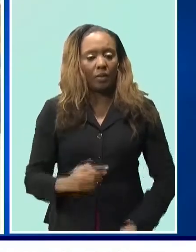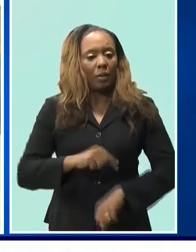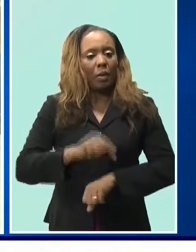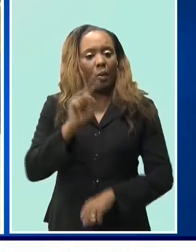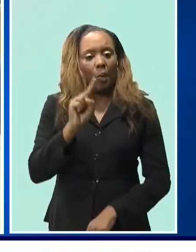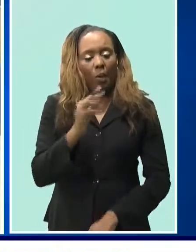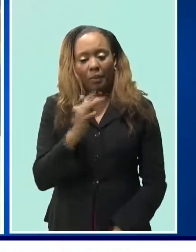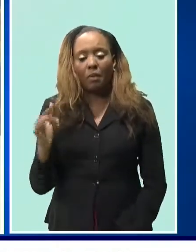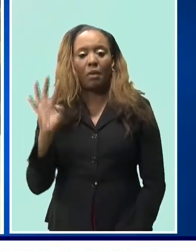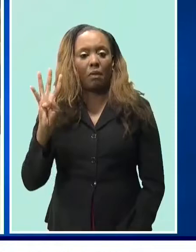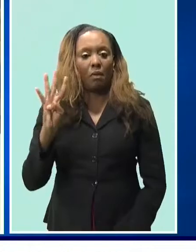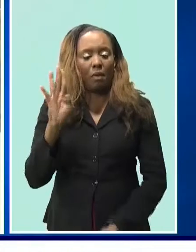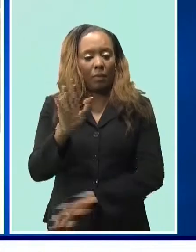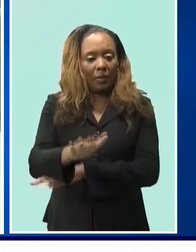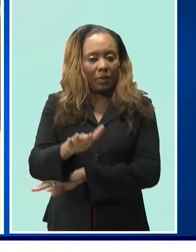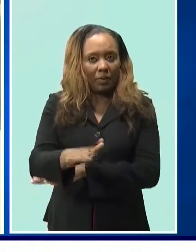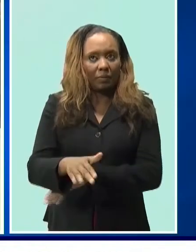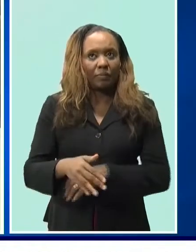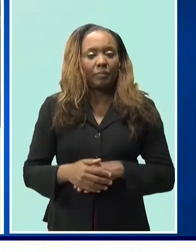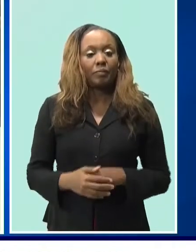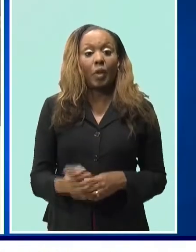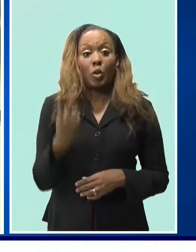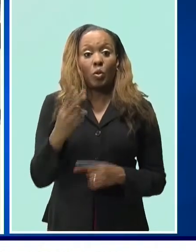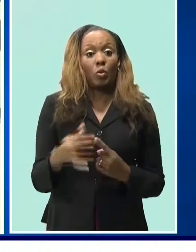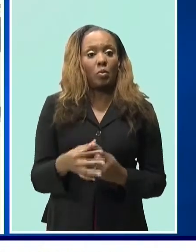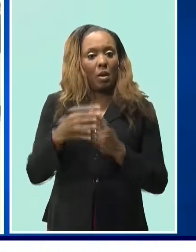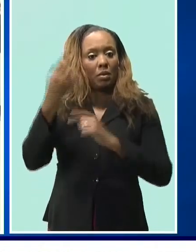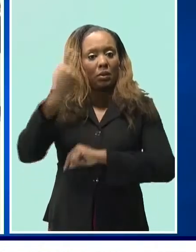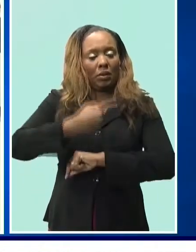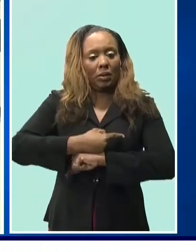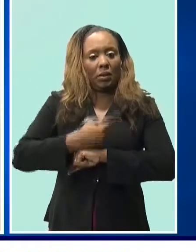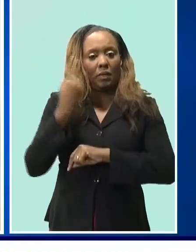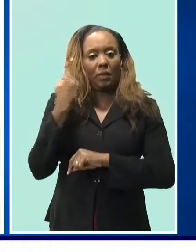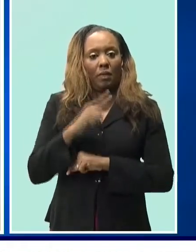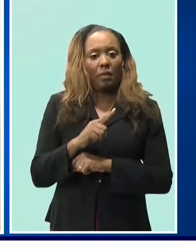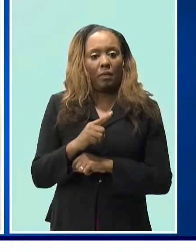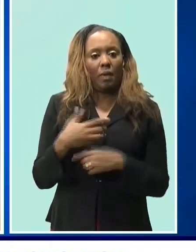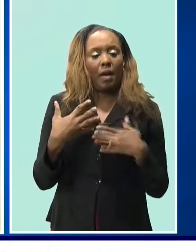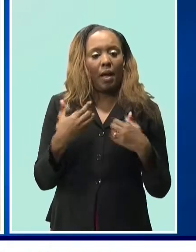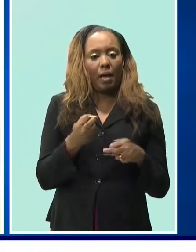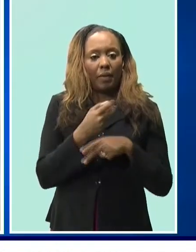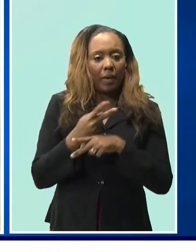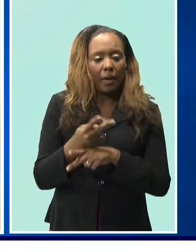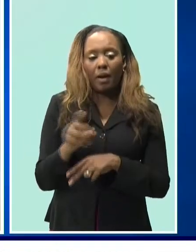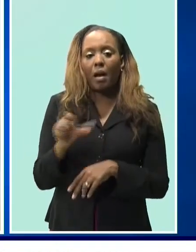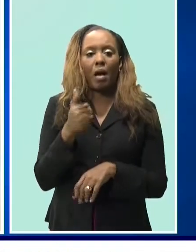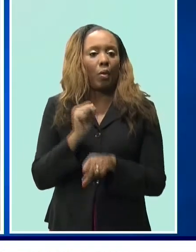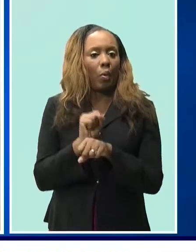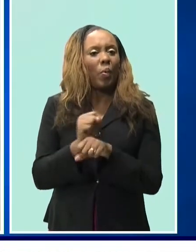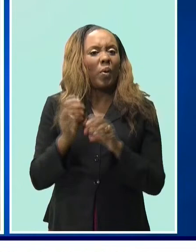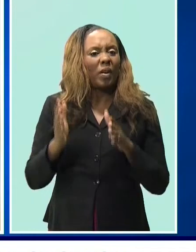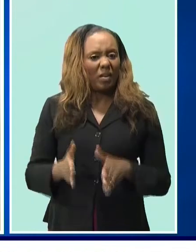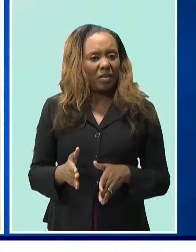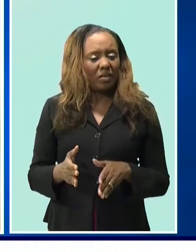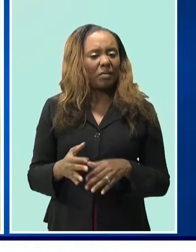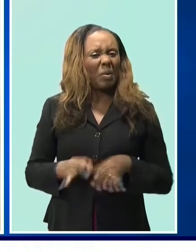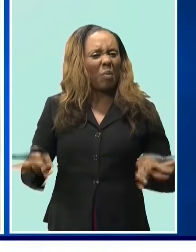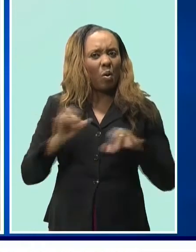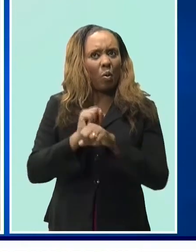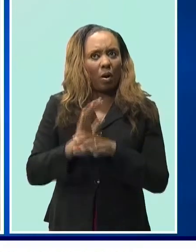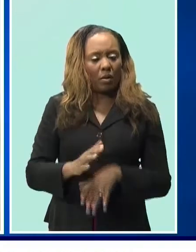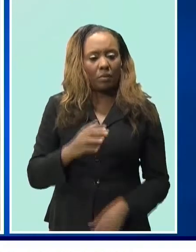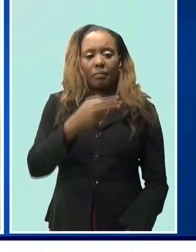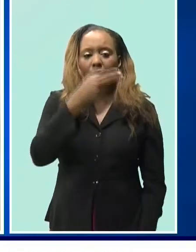1 and 4 p.m. 2 special days have also been set aside for healthcare and other essential workers,